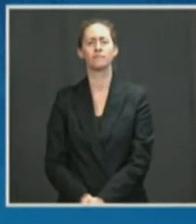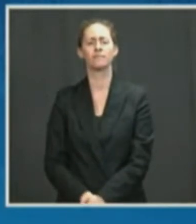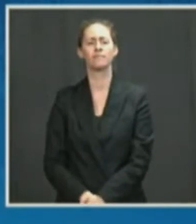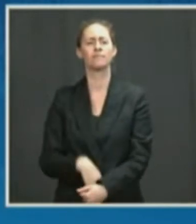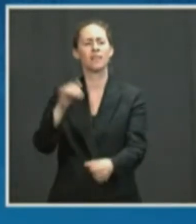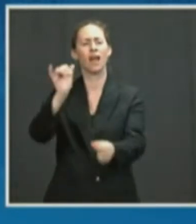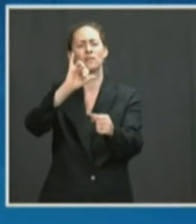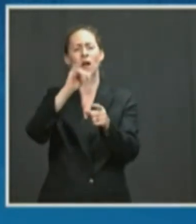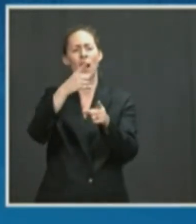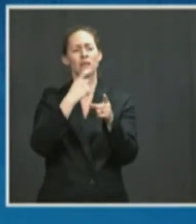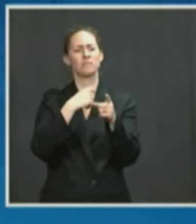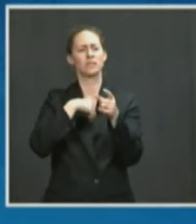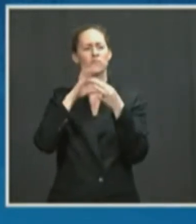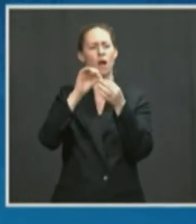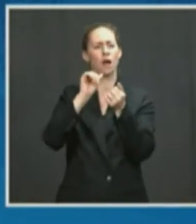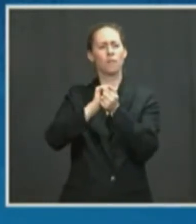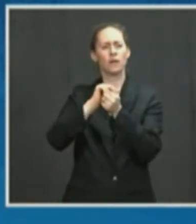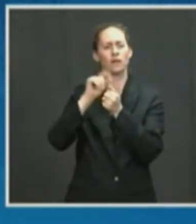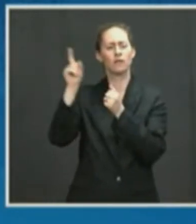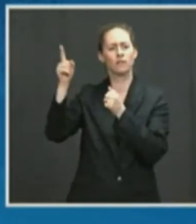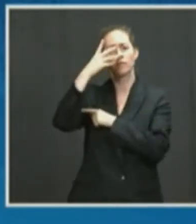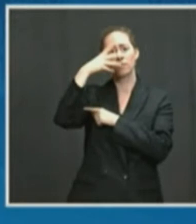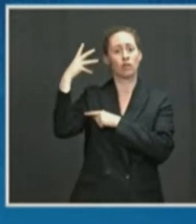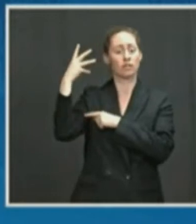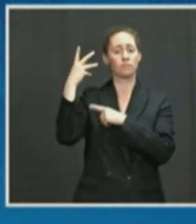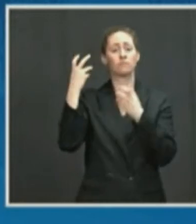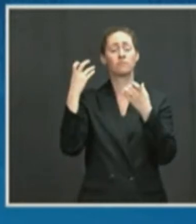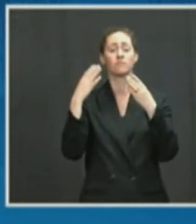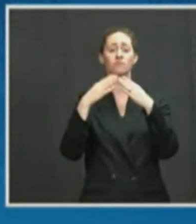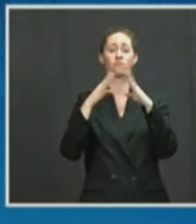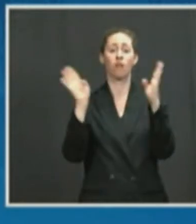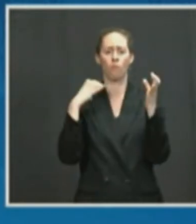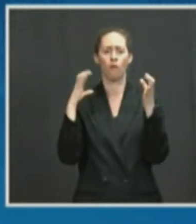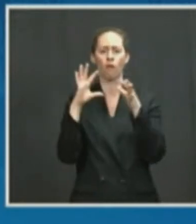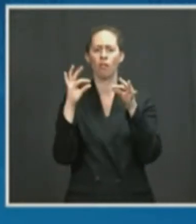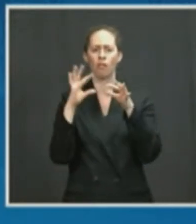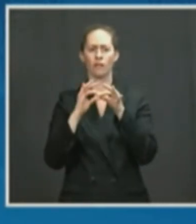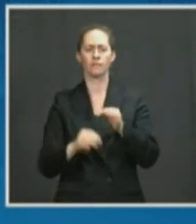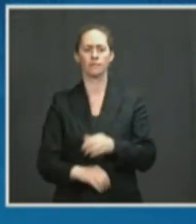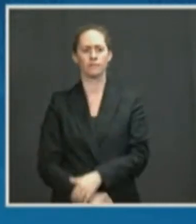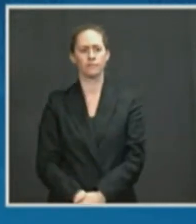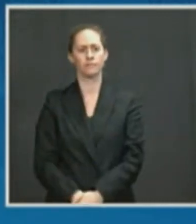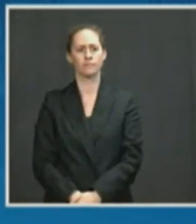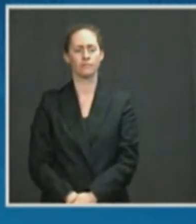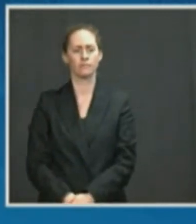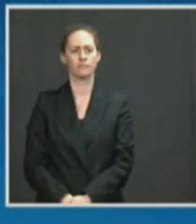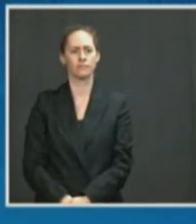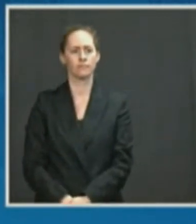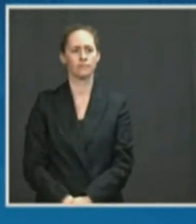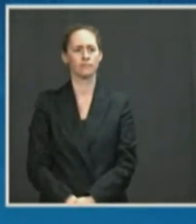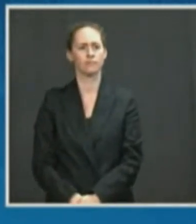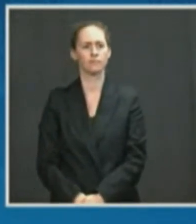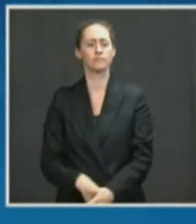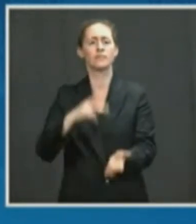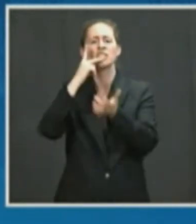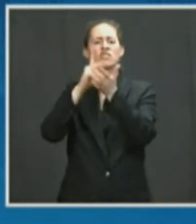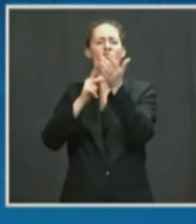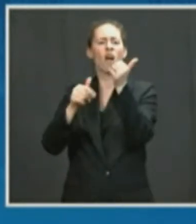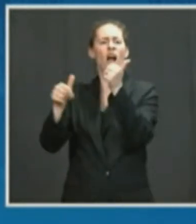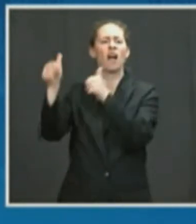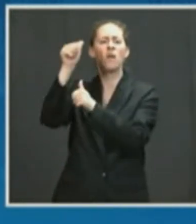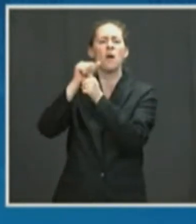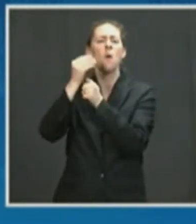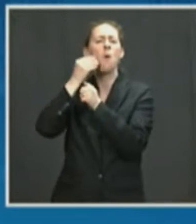immigration as a general matter. Ali Mayorkas, who of course is the Secretary of the Department of Homeland Security, is going